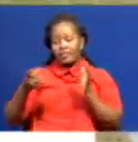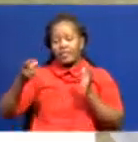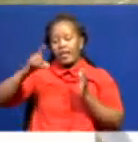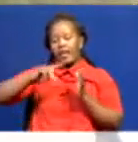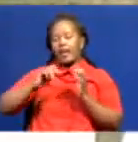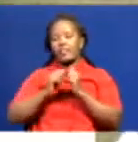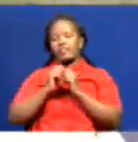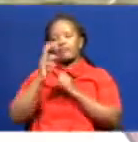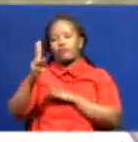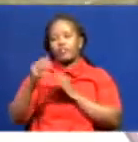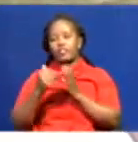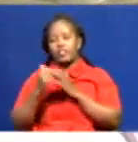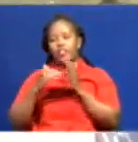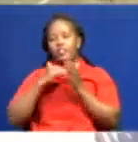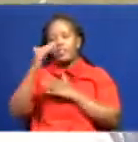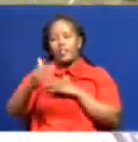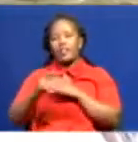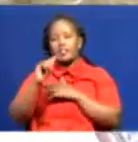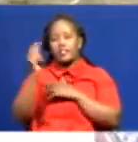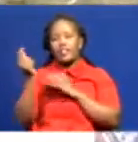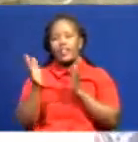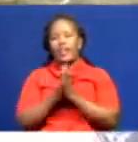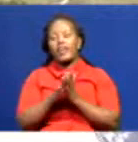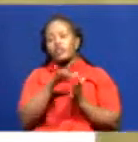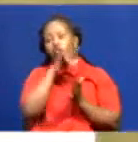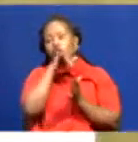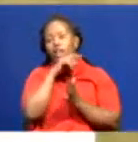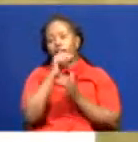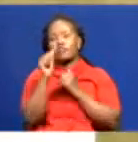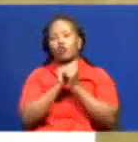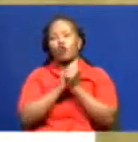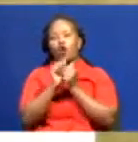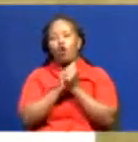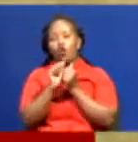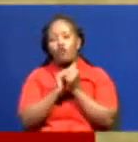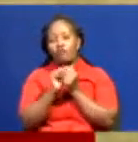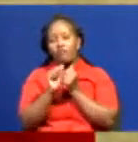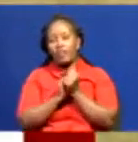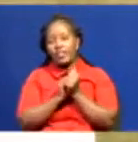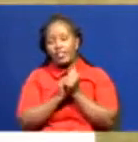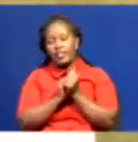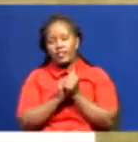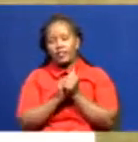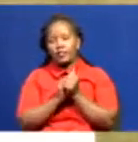Kenya's next match is against Uganda on Friday at the Dar es Salaam Gymkhana.